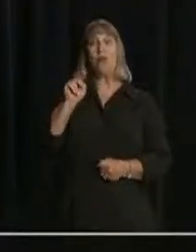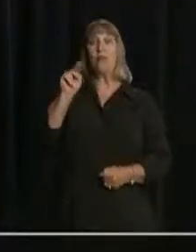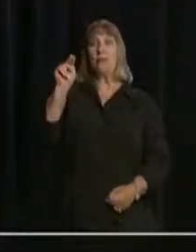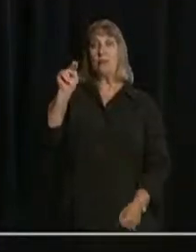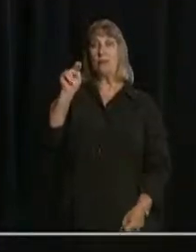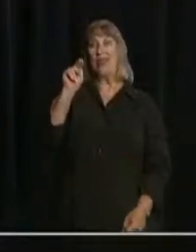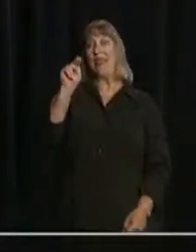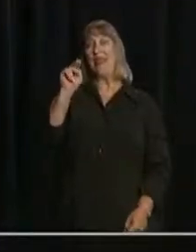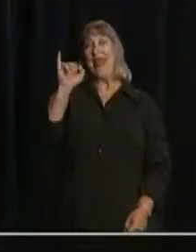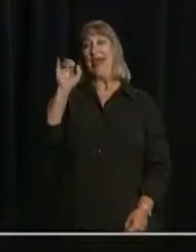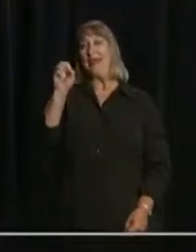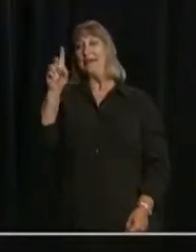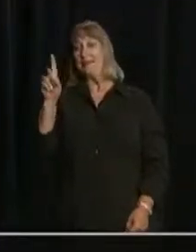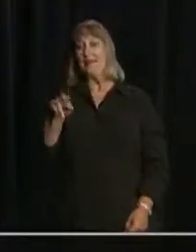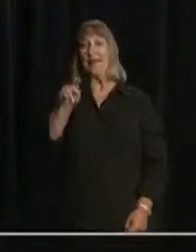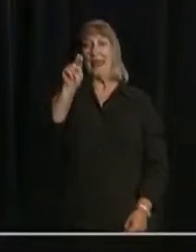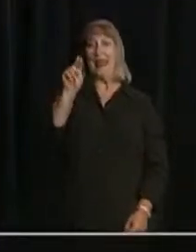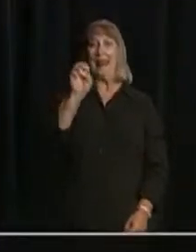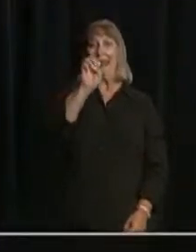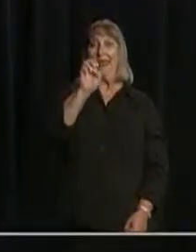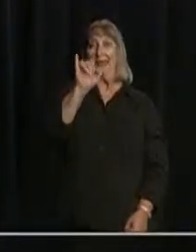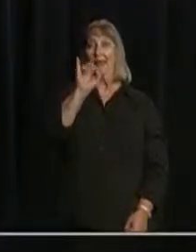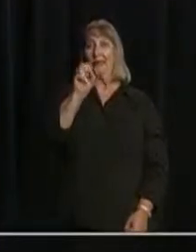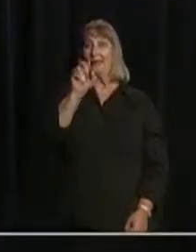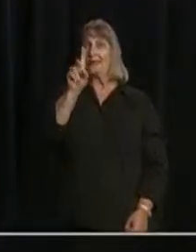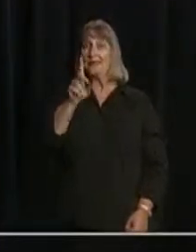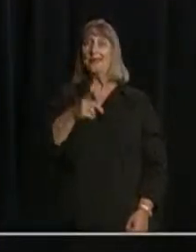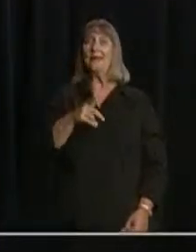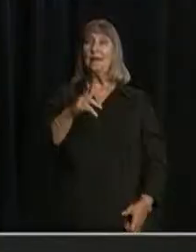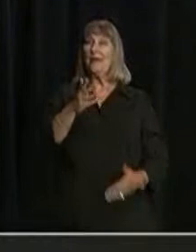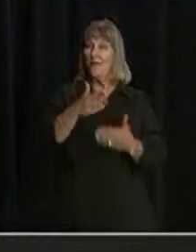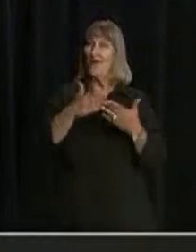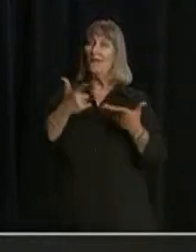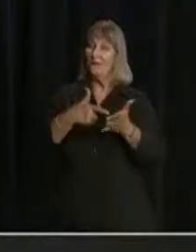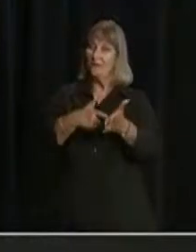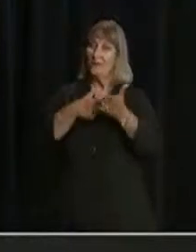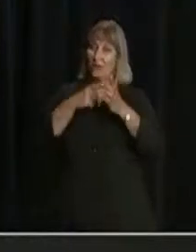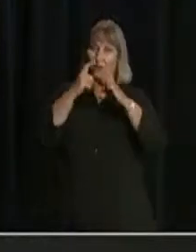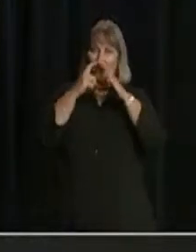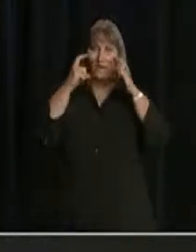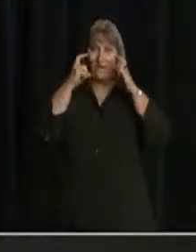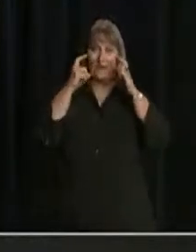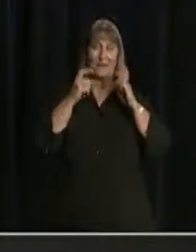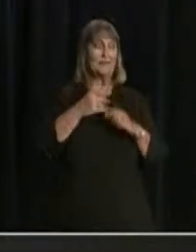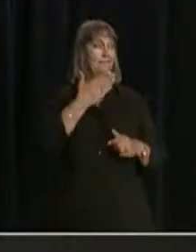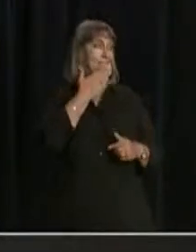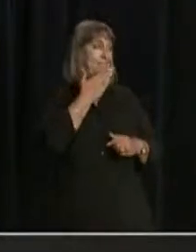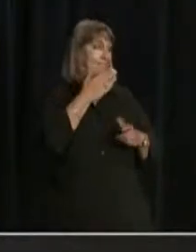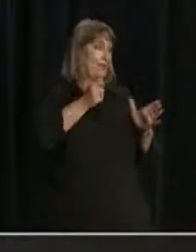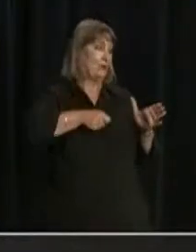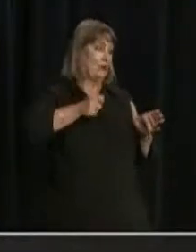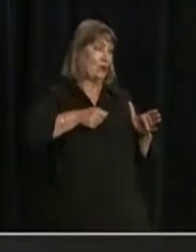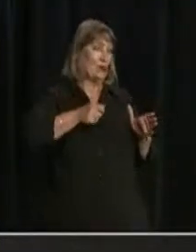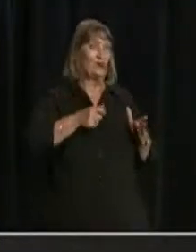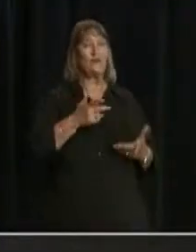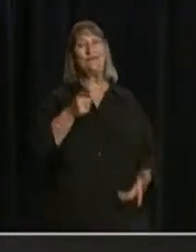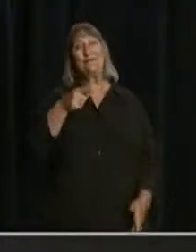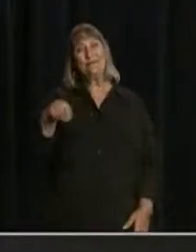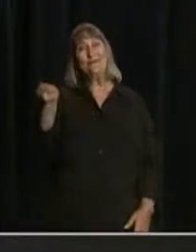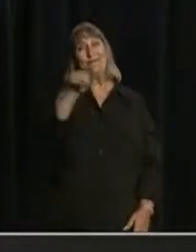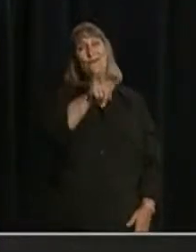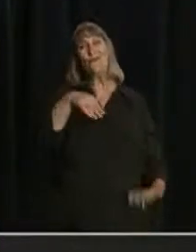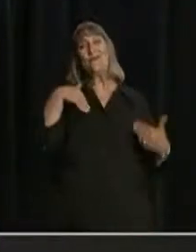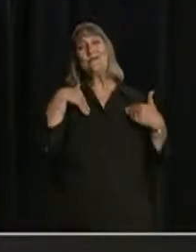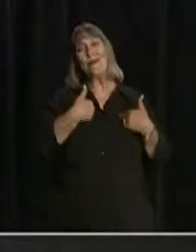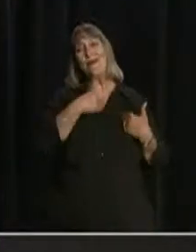Antonio, requiring face masks and social distancing. Thank you, Judge. And we know you're tired, fatigued